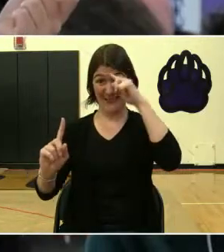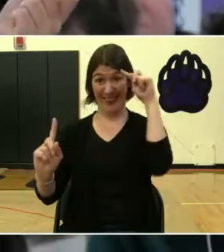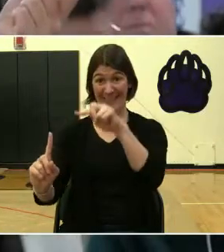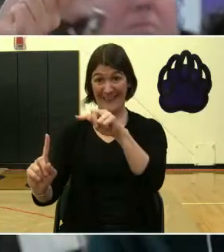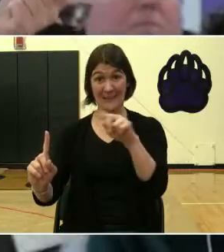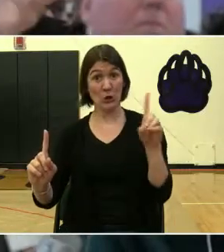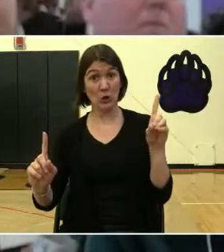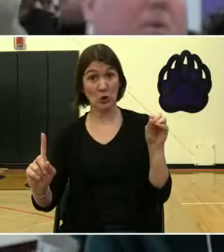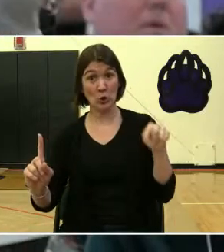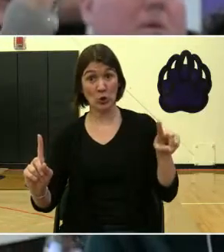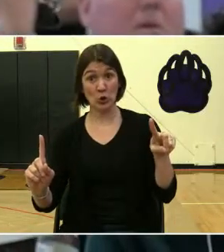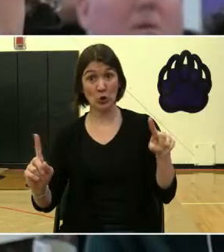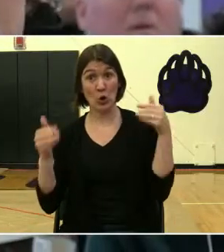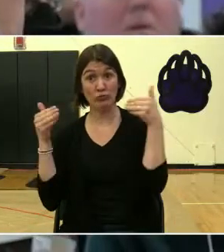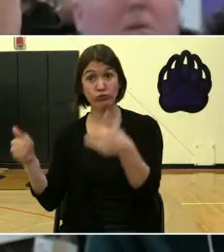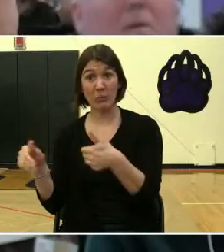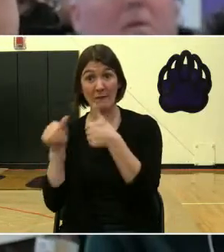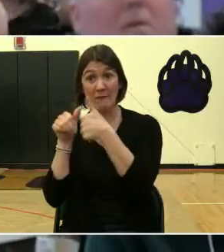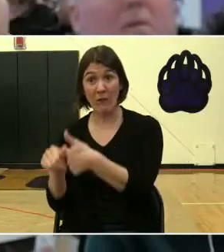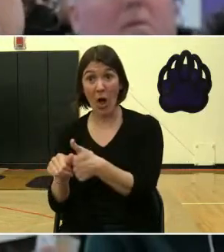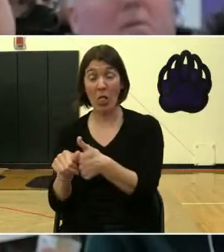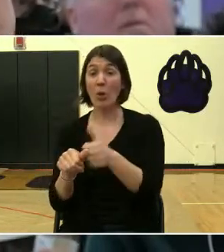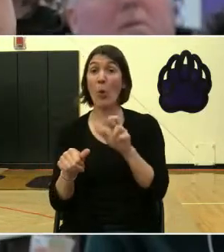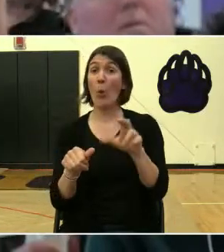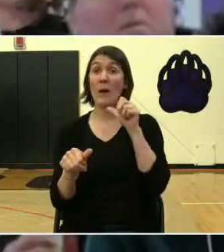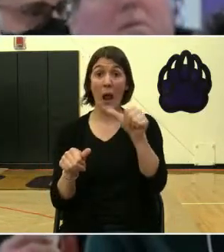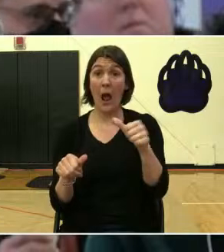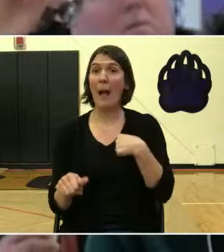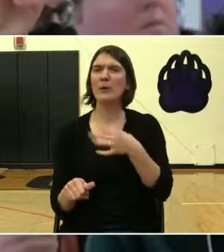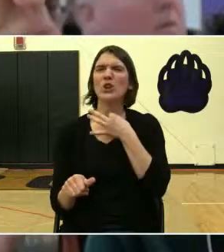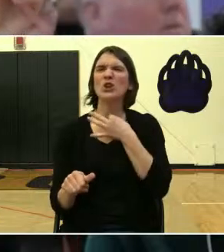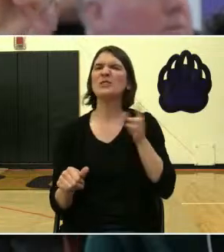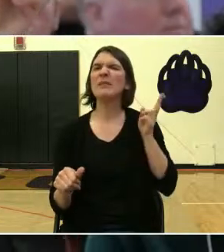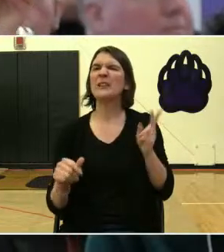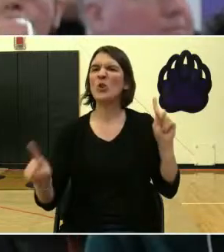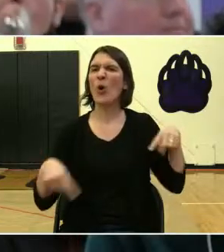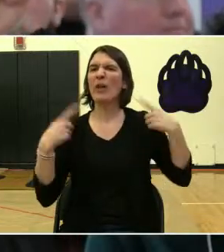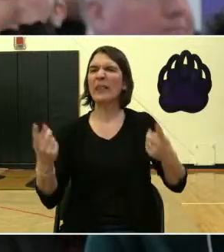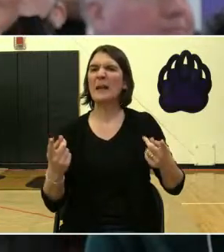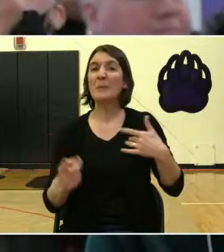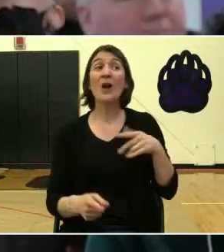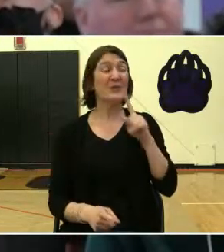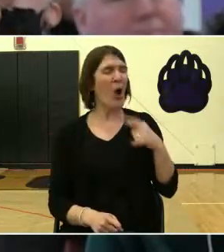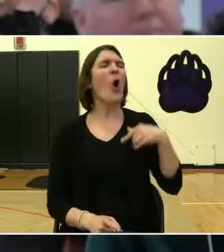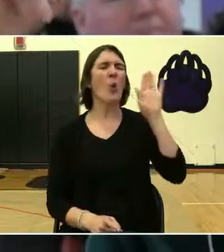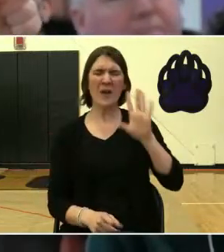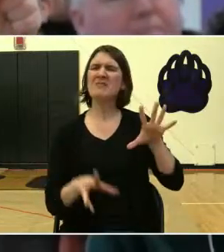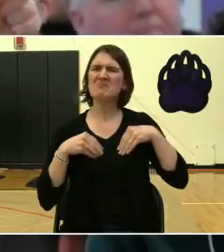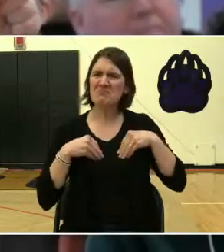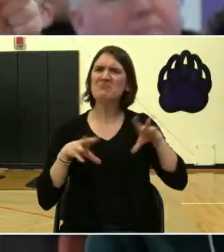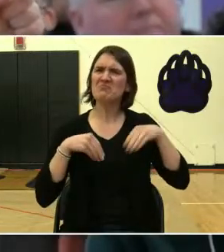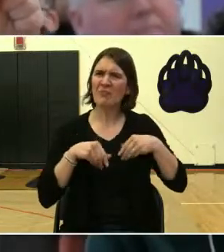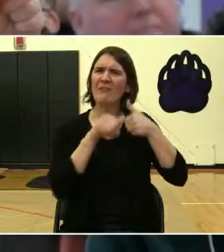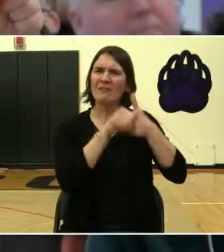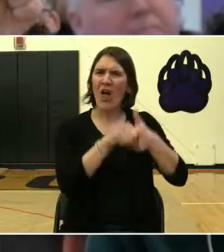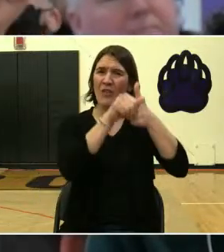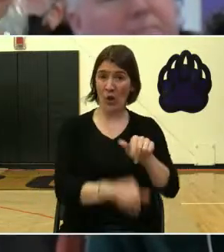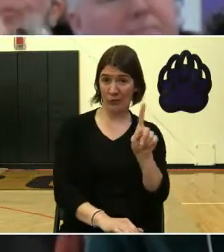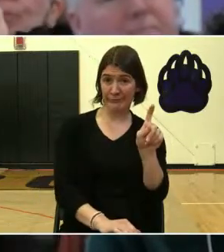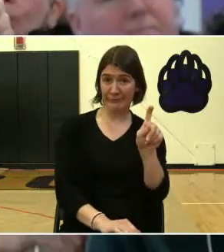increase in a budget amount of money that's not specified at RTM that the select board has taken the guidance of